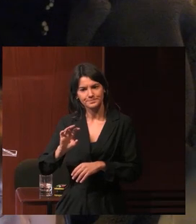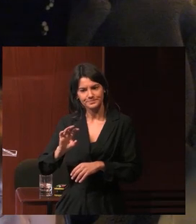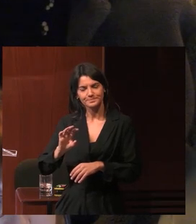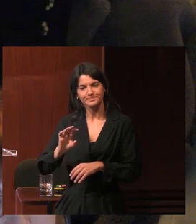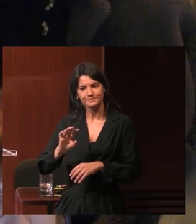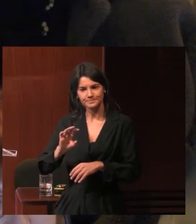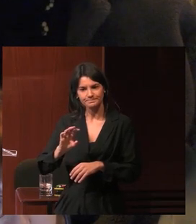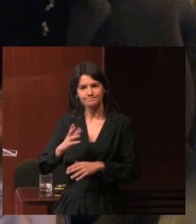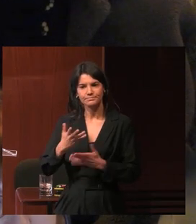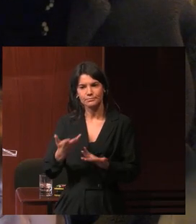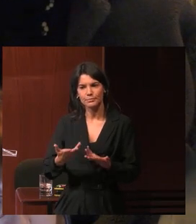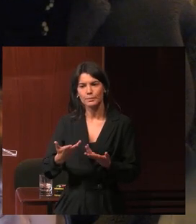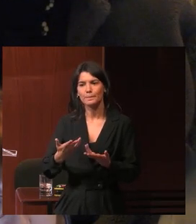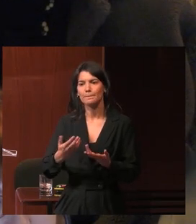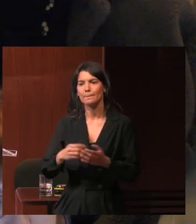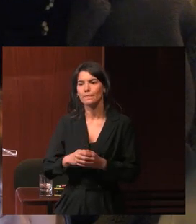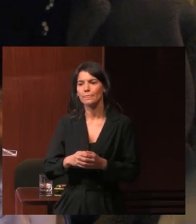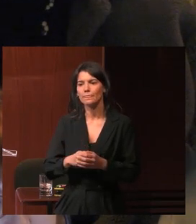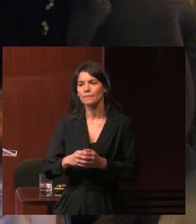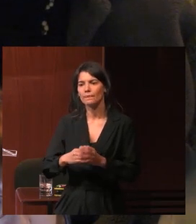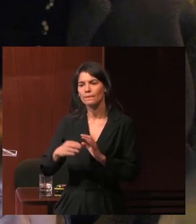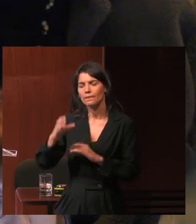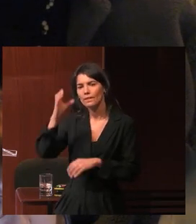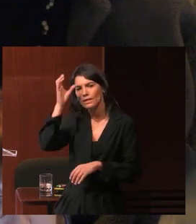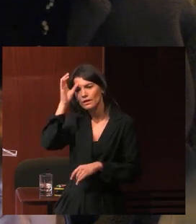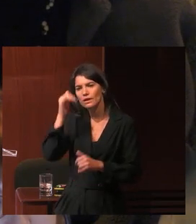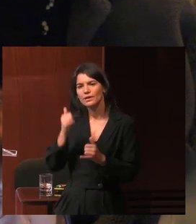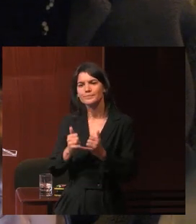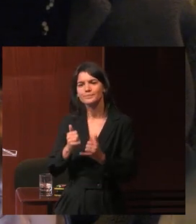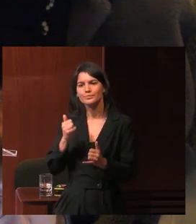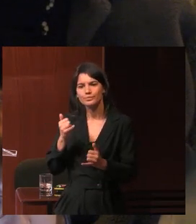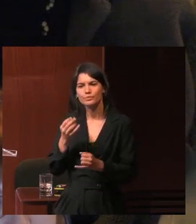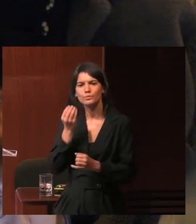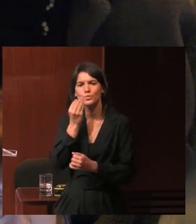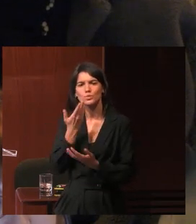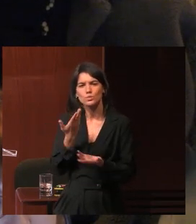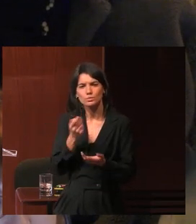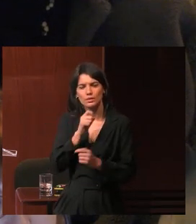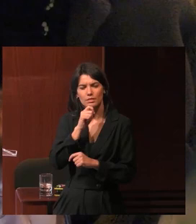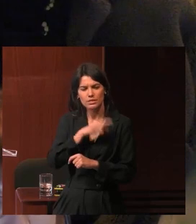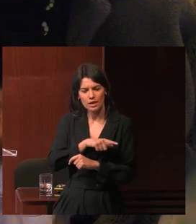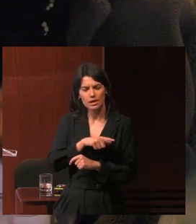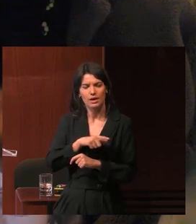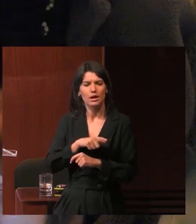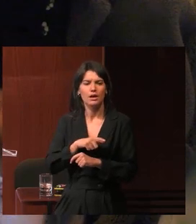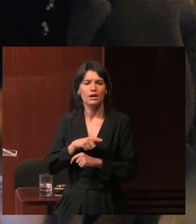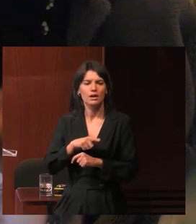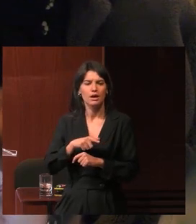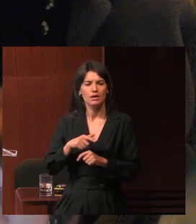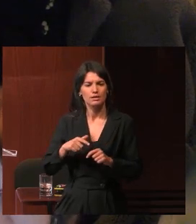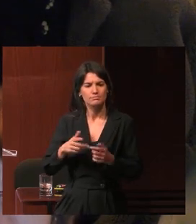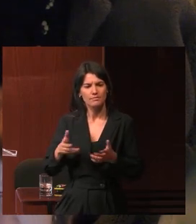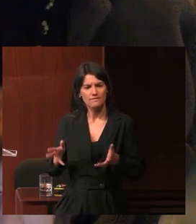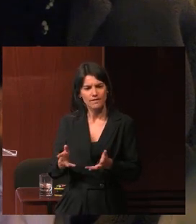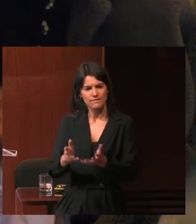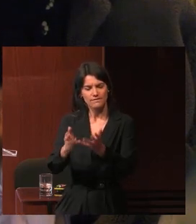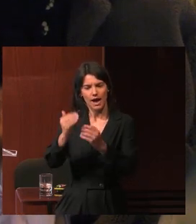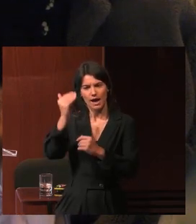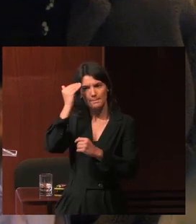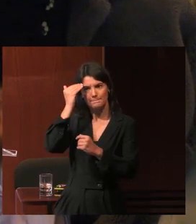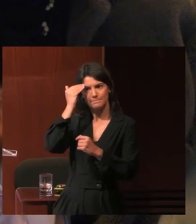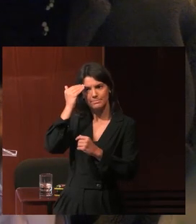artificial intelligence can foster critical mind and the development of